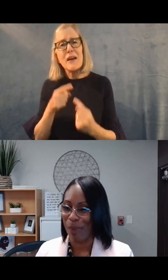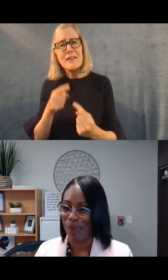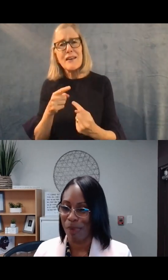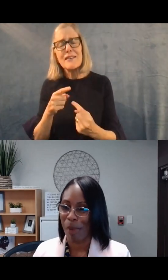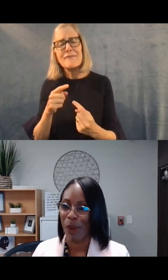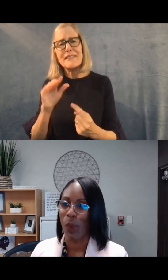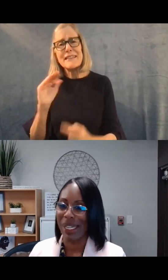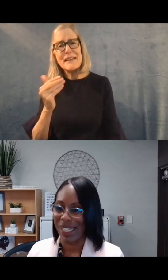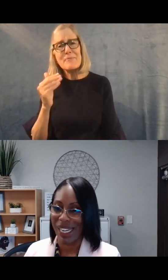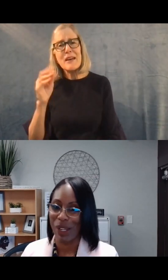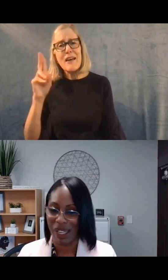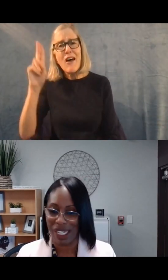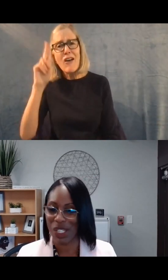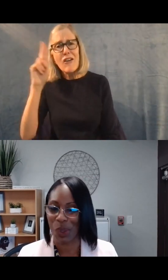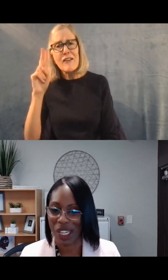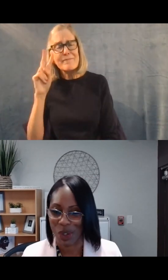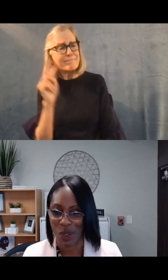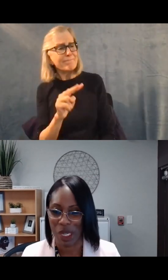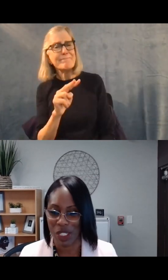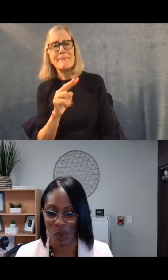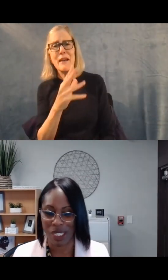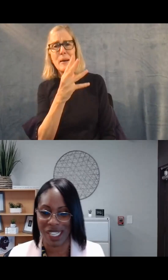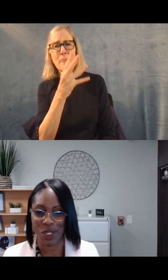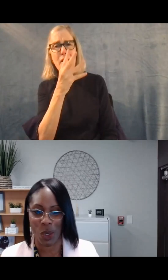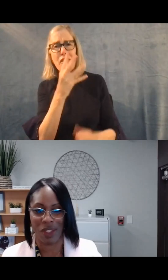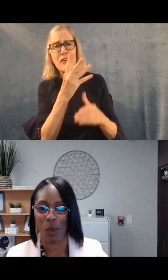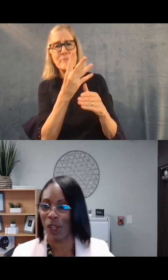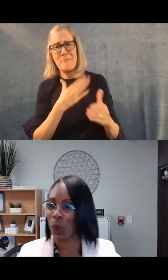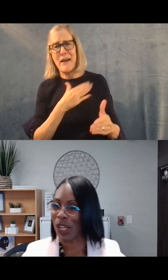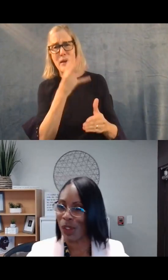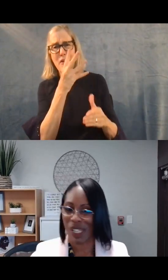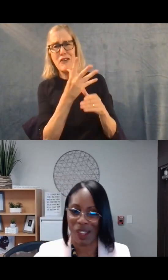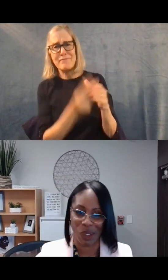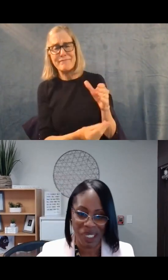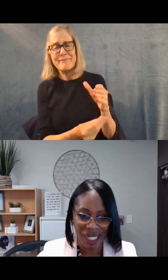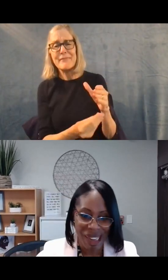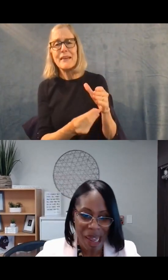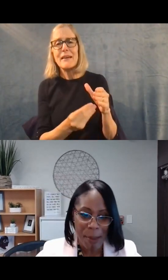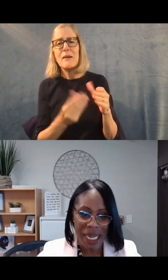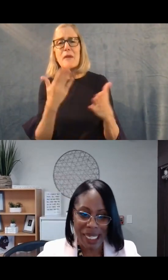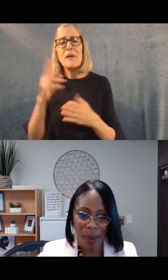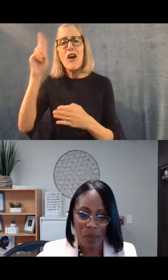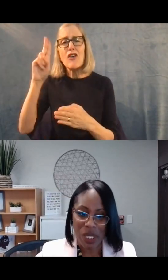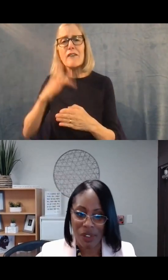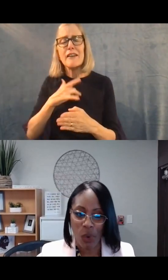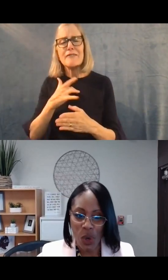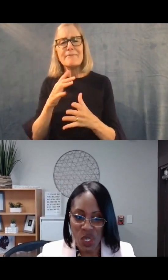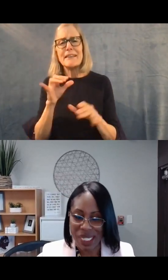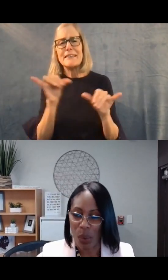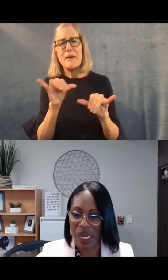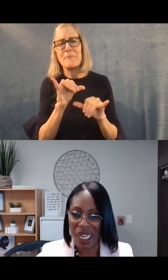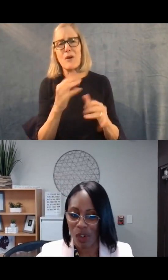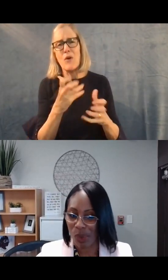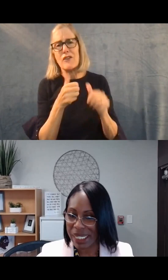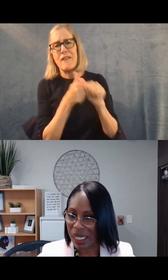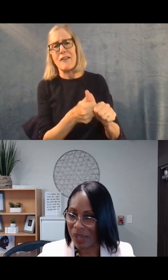that my mother went and he's still here. So we just rest in that story that they wanted to join each other together. But what's unfortunate is